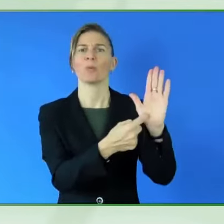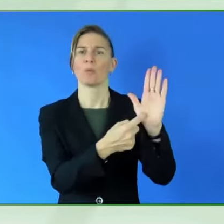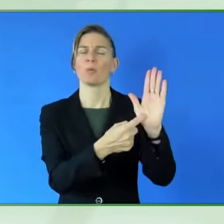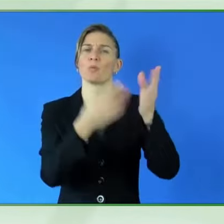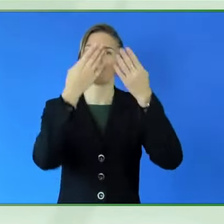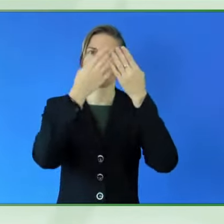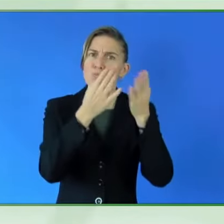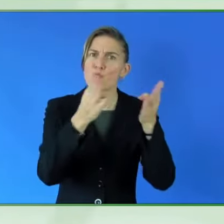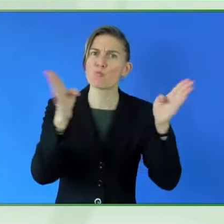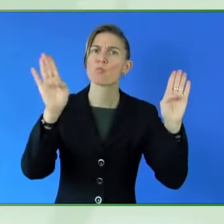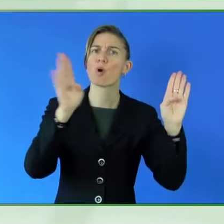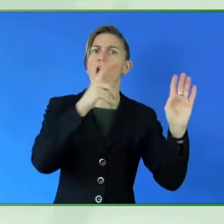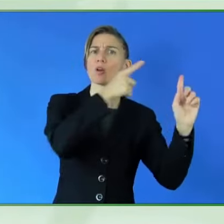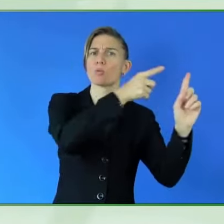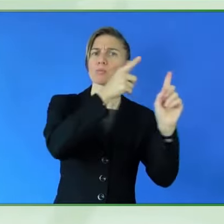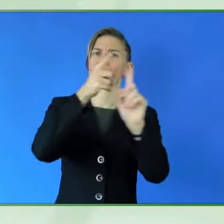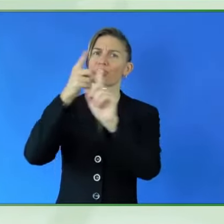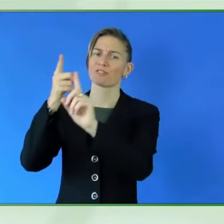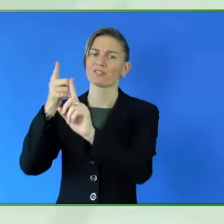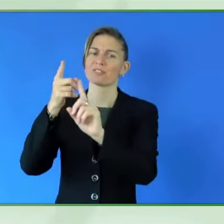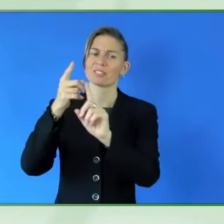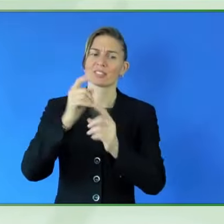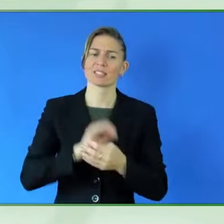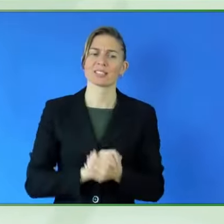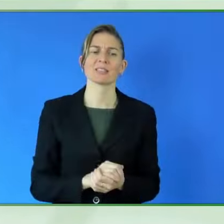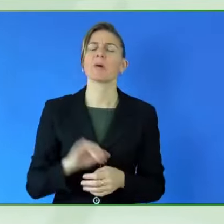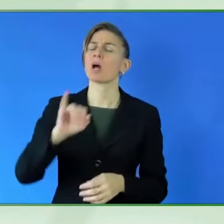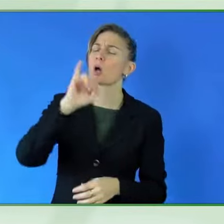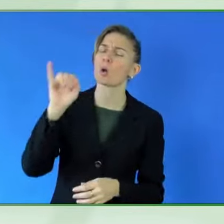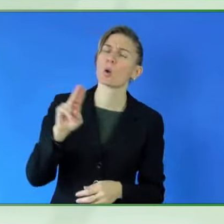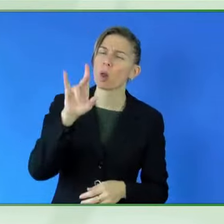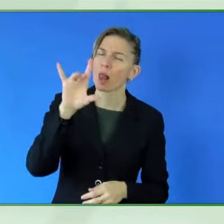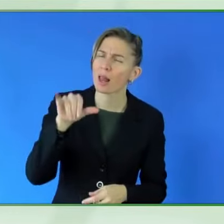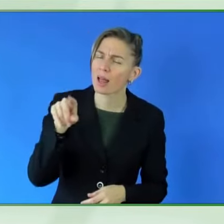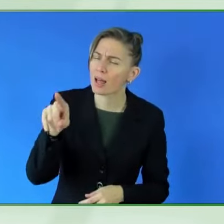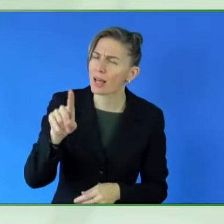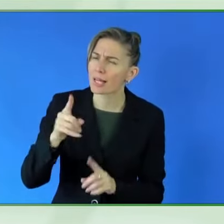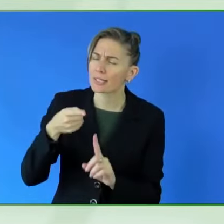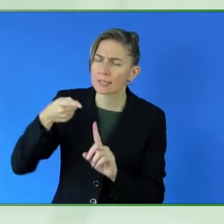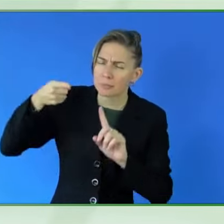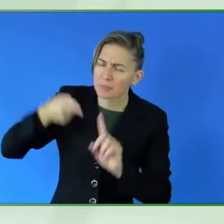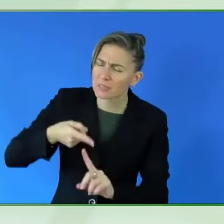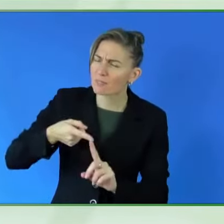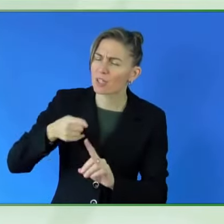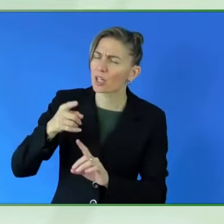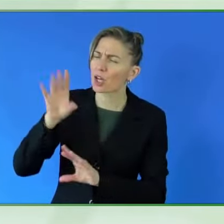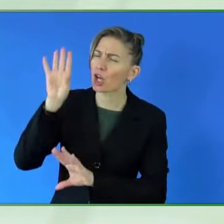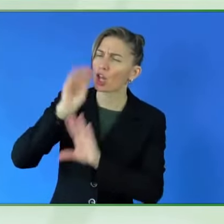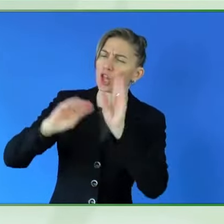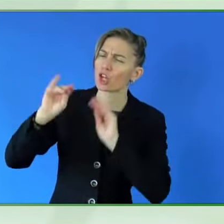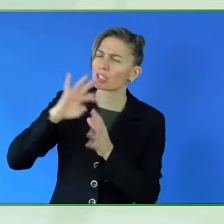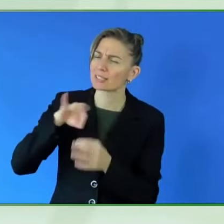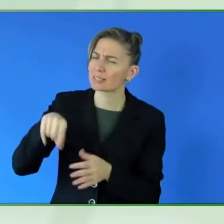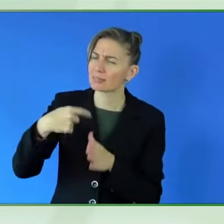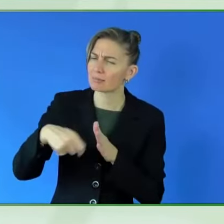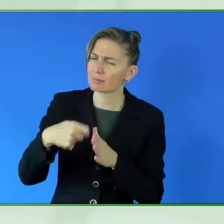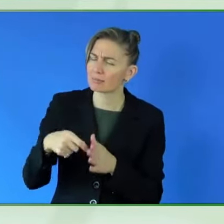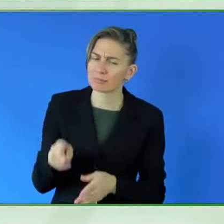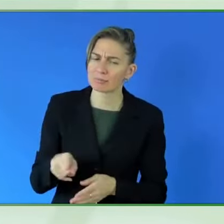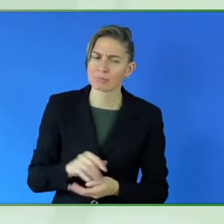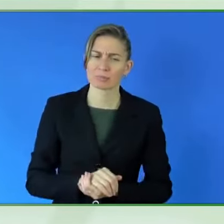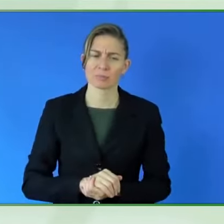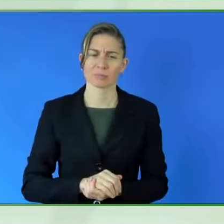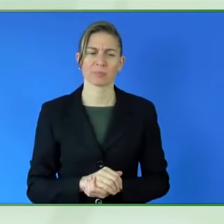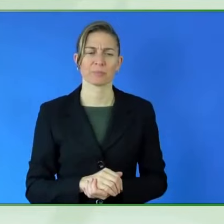any lessons learned specifically about building community in cities in support of projects like this? Well, I would say that